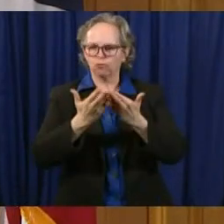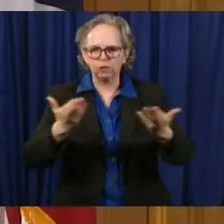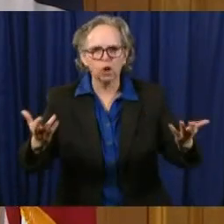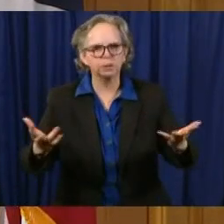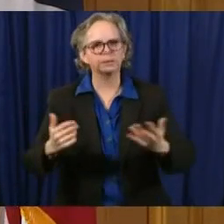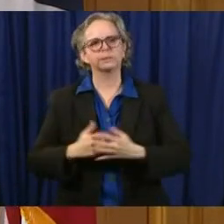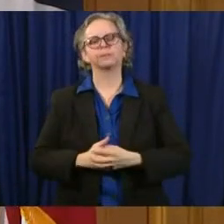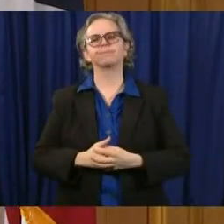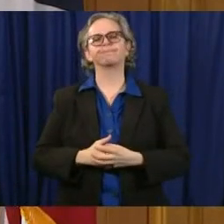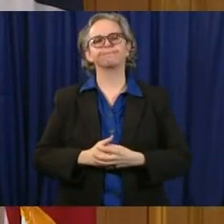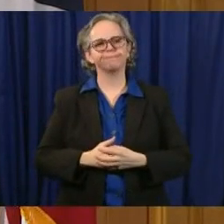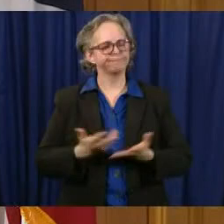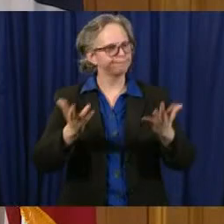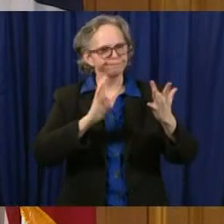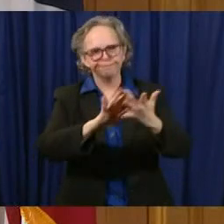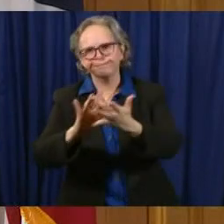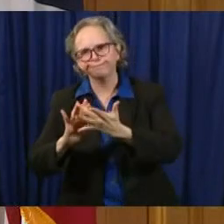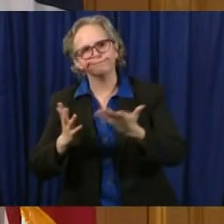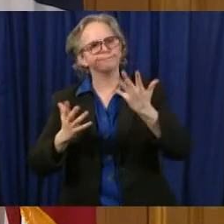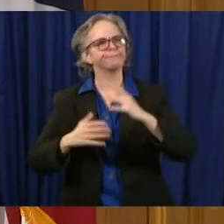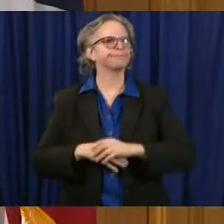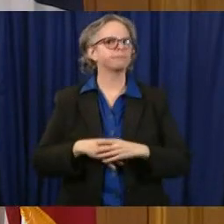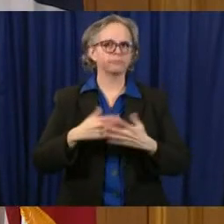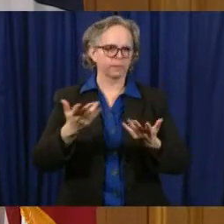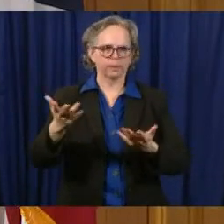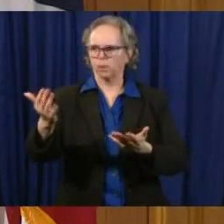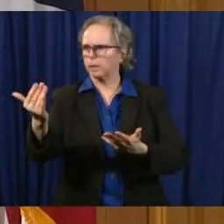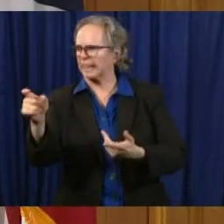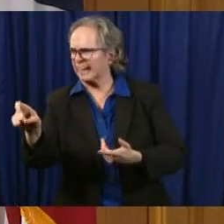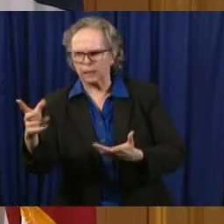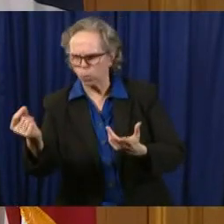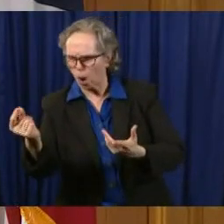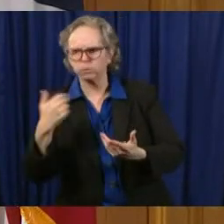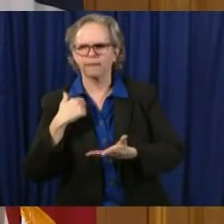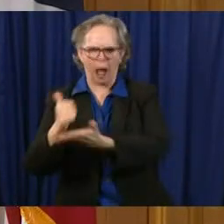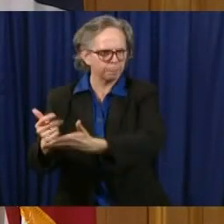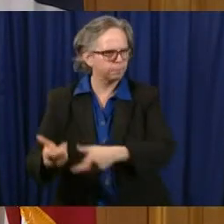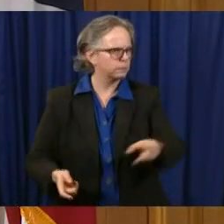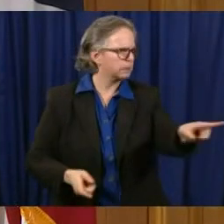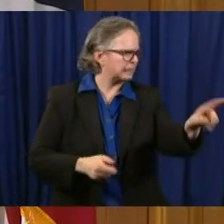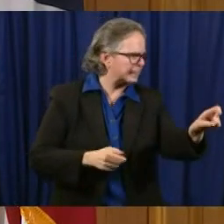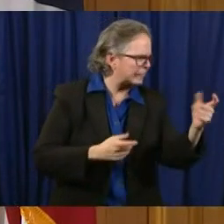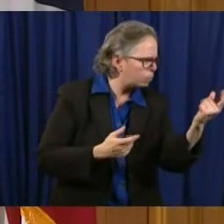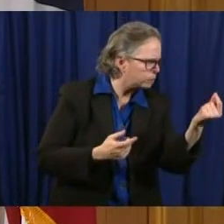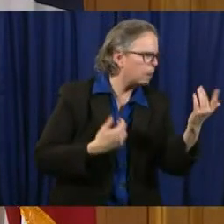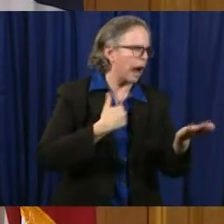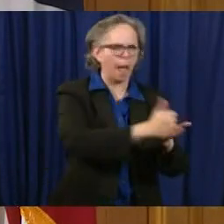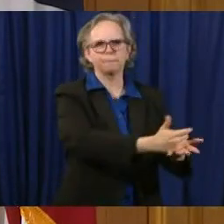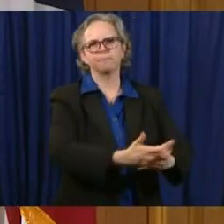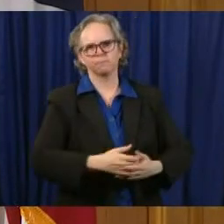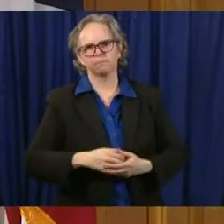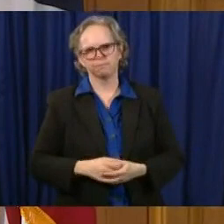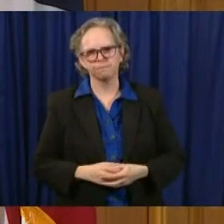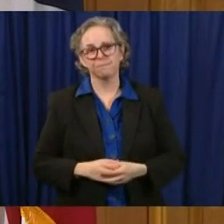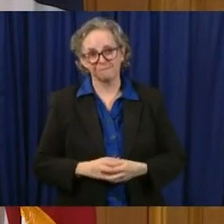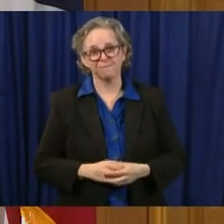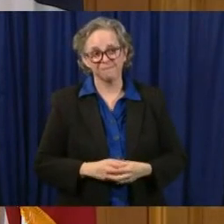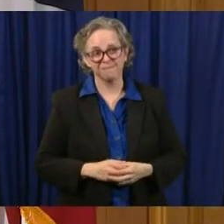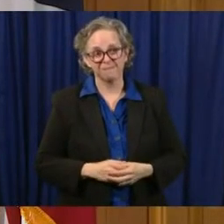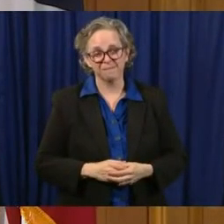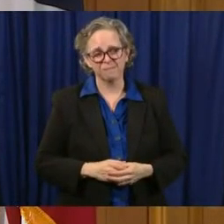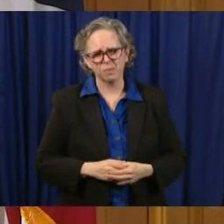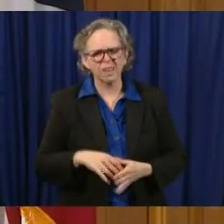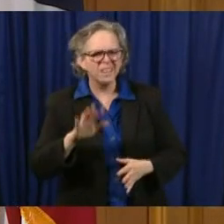director, you tell me what you need, and we will do everything we can to get that to you. Who makes the decisions as to when somebody should